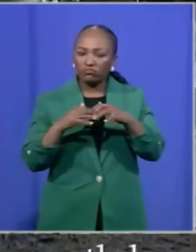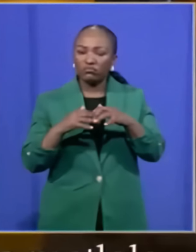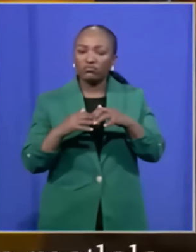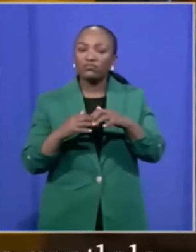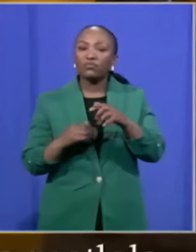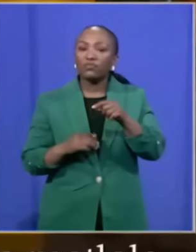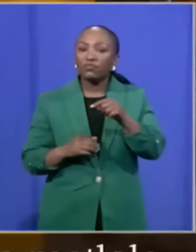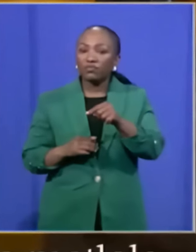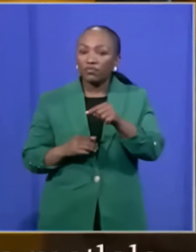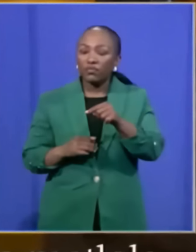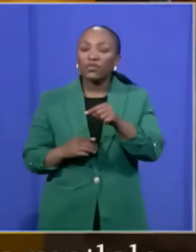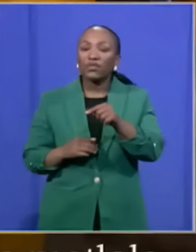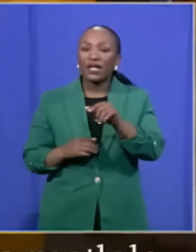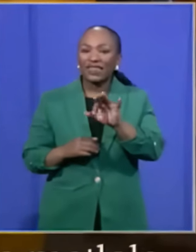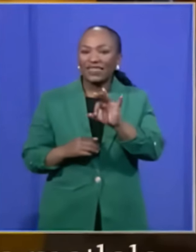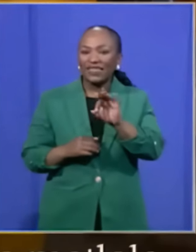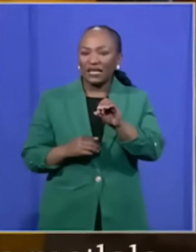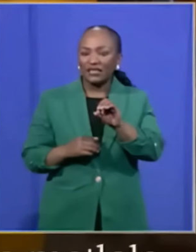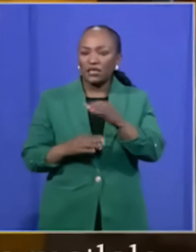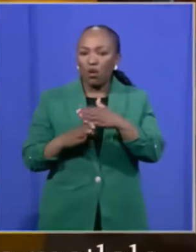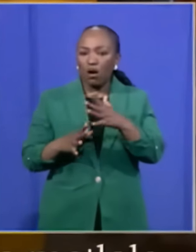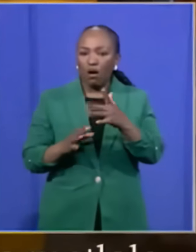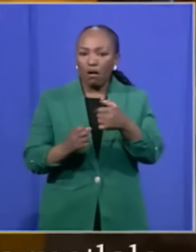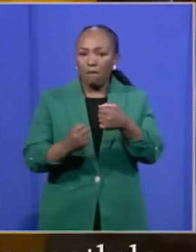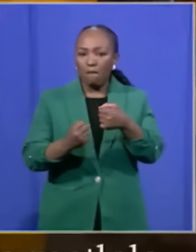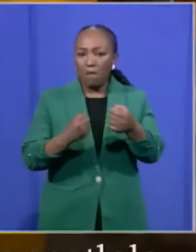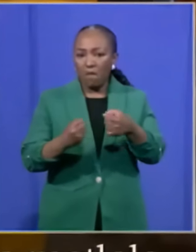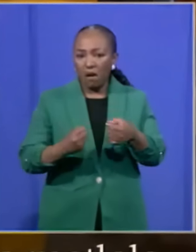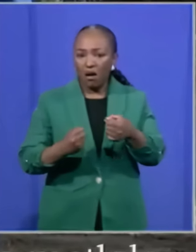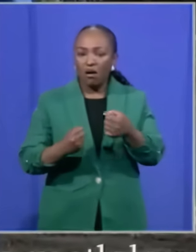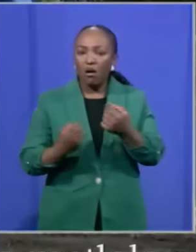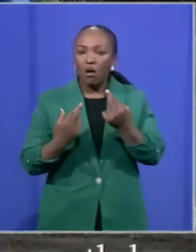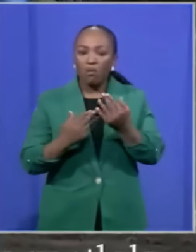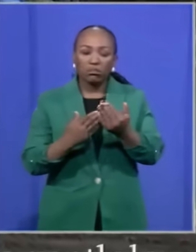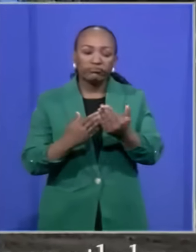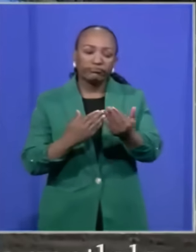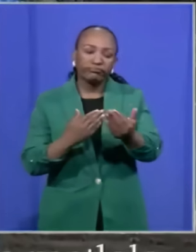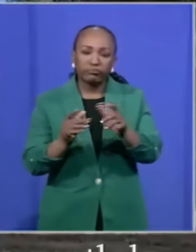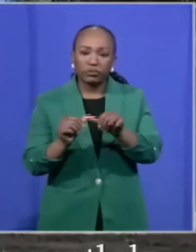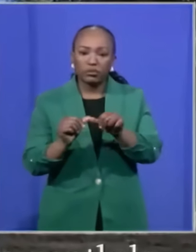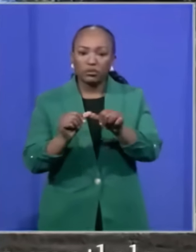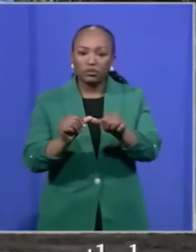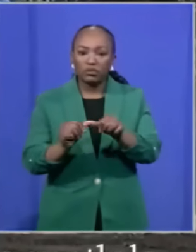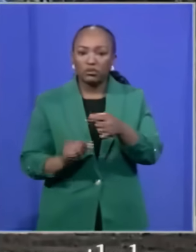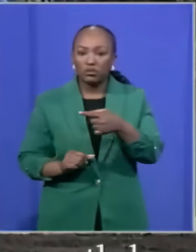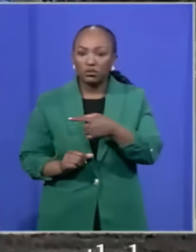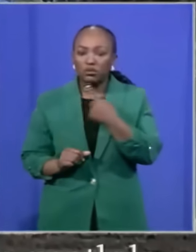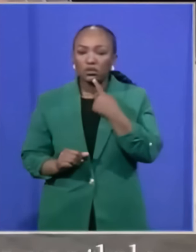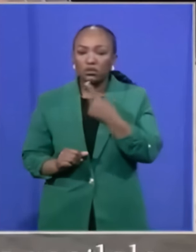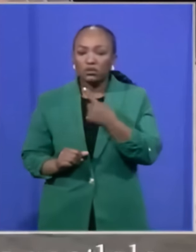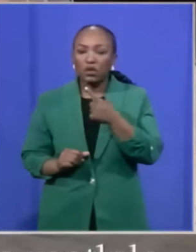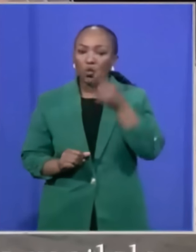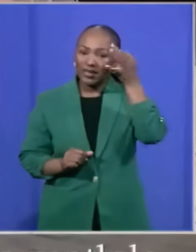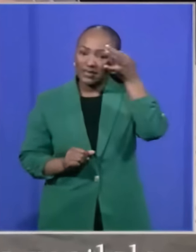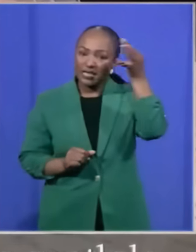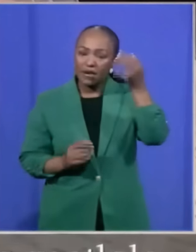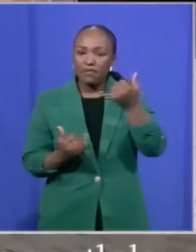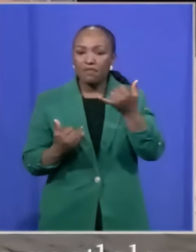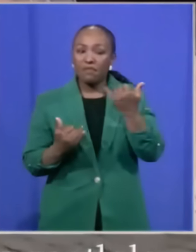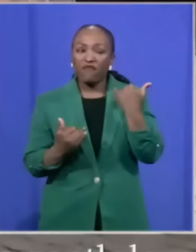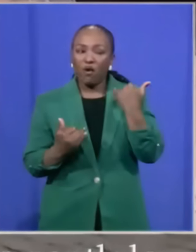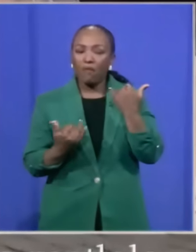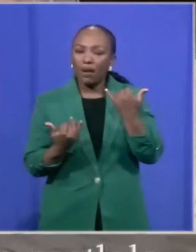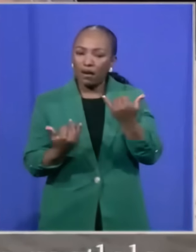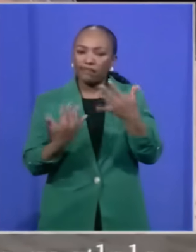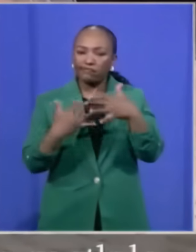13 mme o solofela fa palo elo e tla oketsega mo tsamong ya nako. O eme mo go seo a se tlhalosang jaaka toro eo e fetogileng nnete